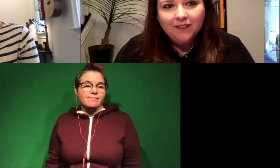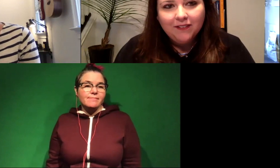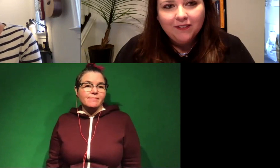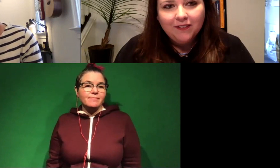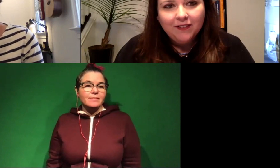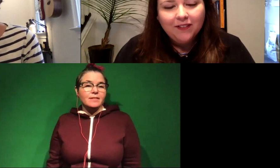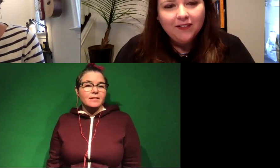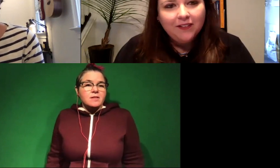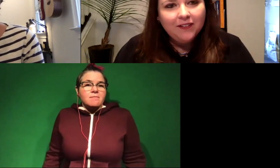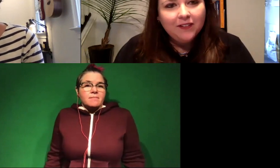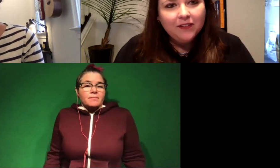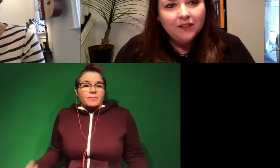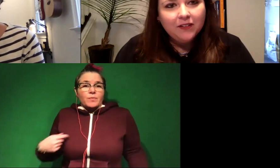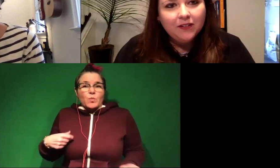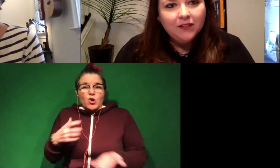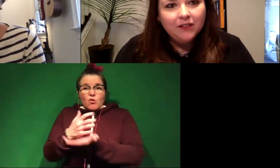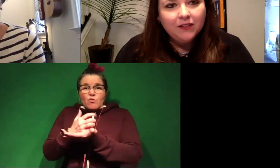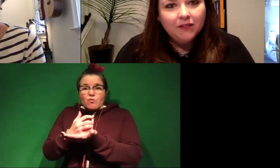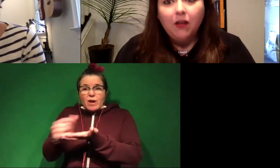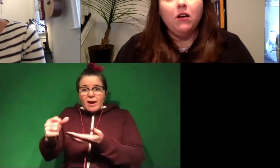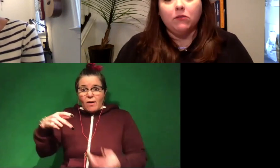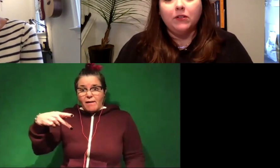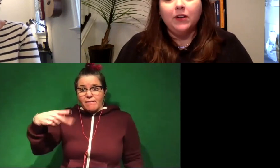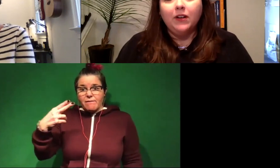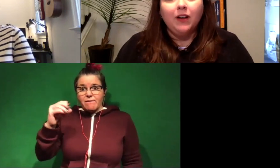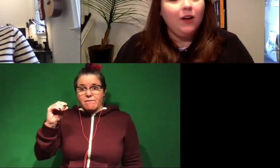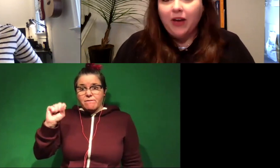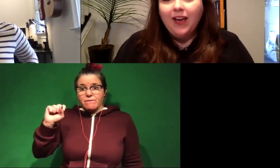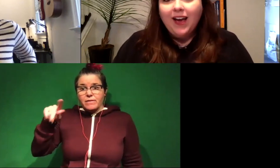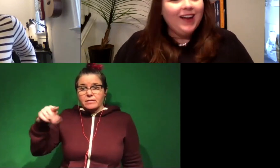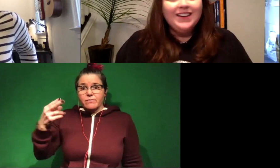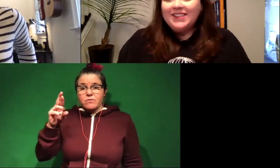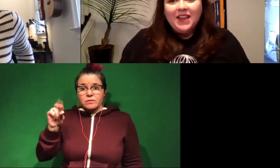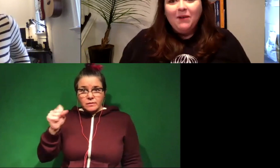I guess that it's that we're running out of phosphorus for plants.